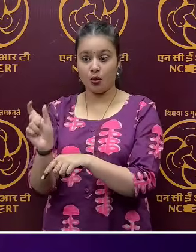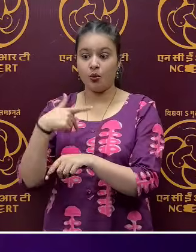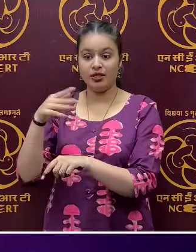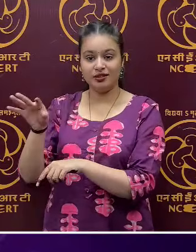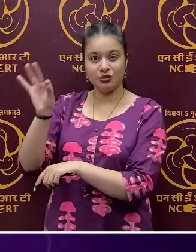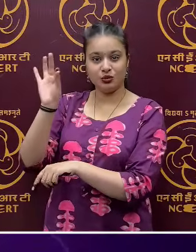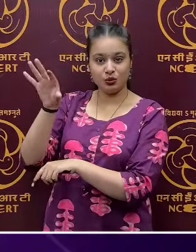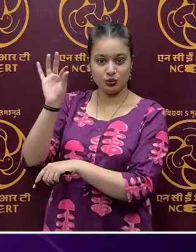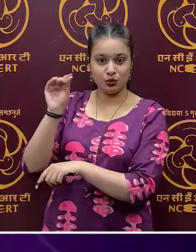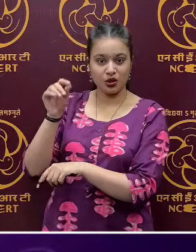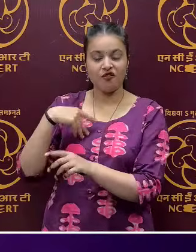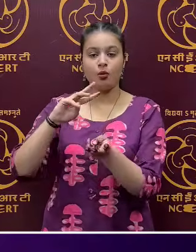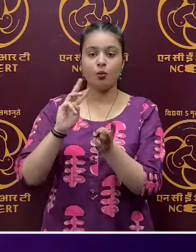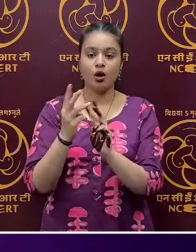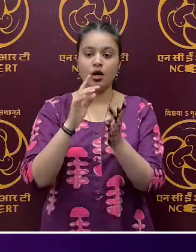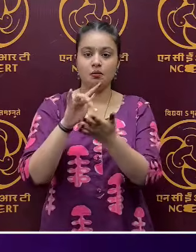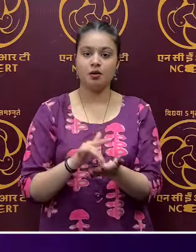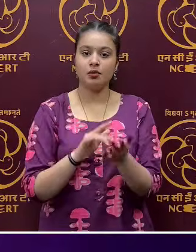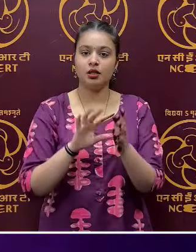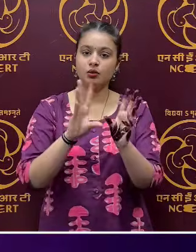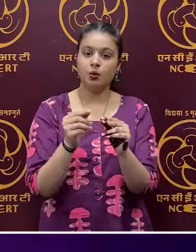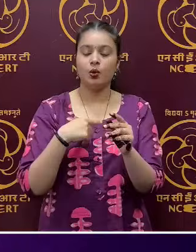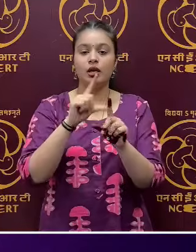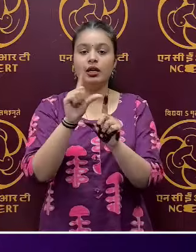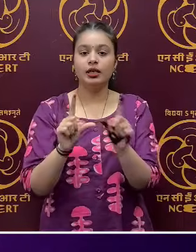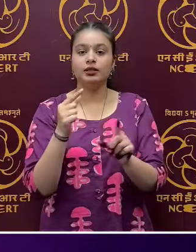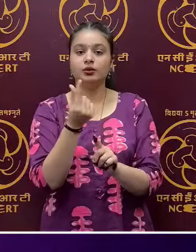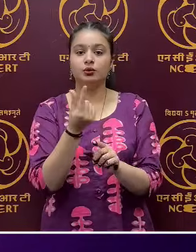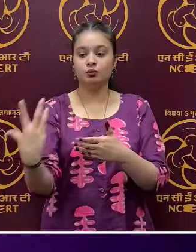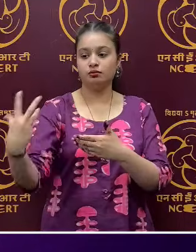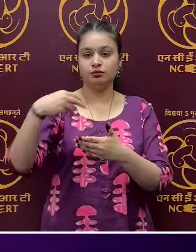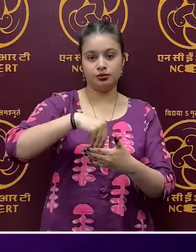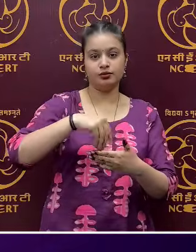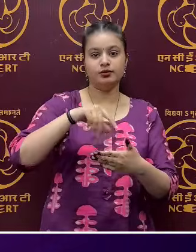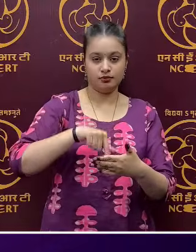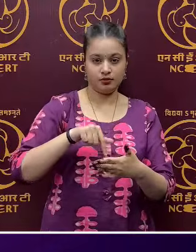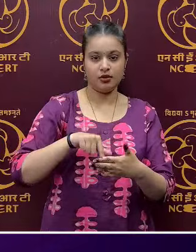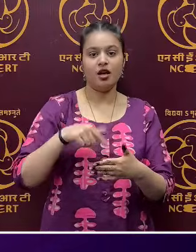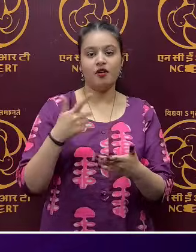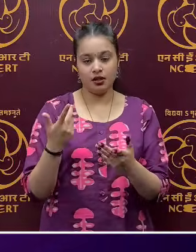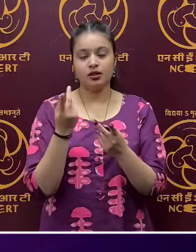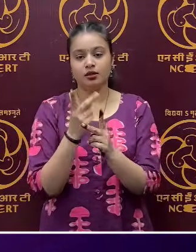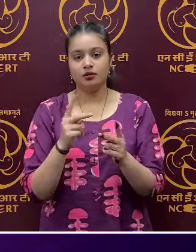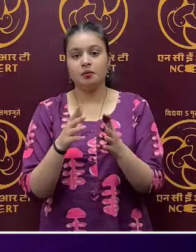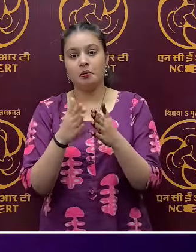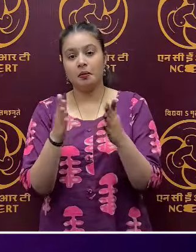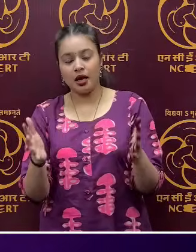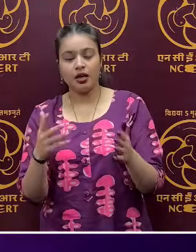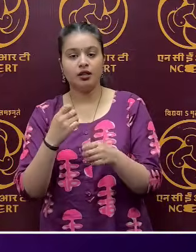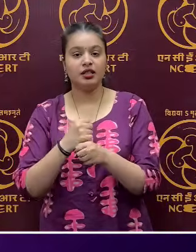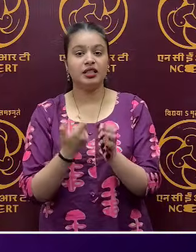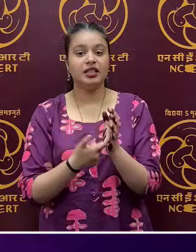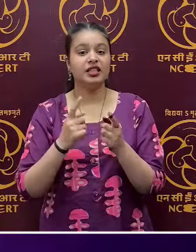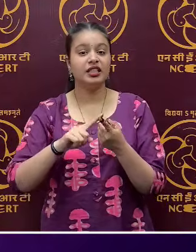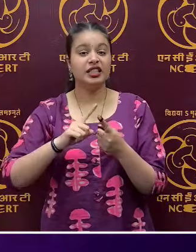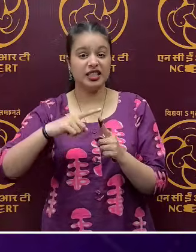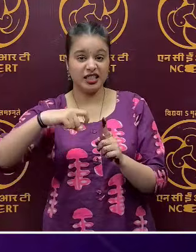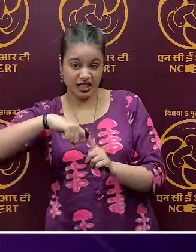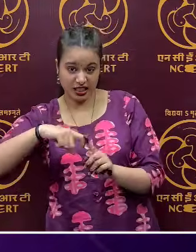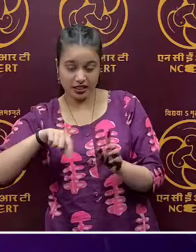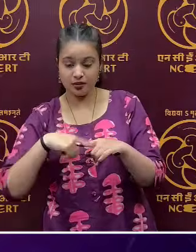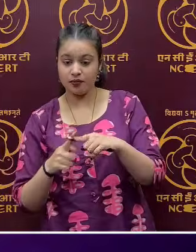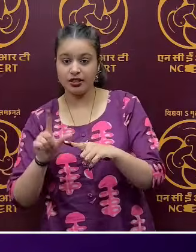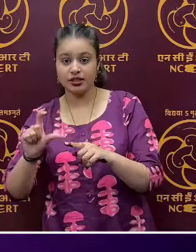all over the world into English, and also it derives from largely Greek and Latin, and